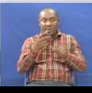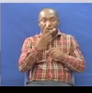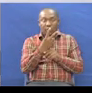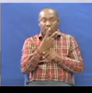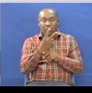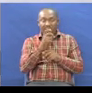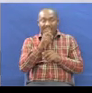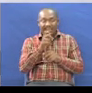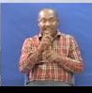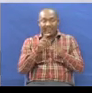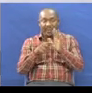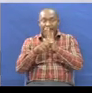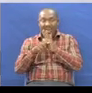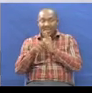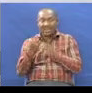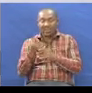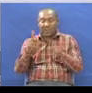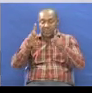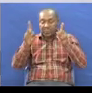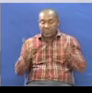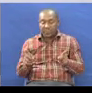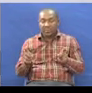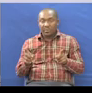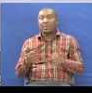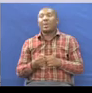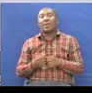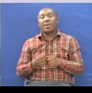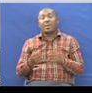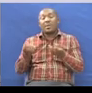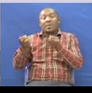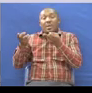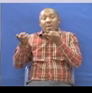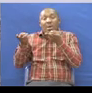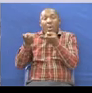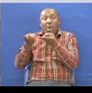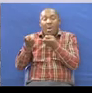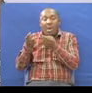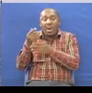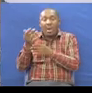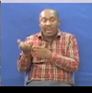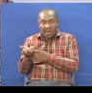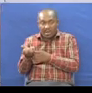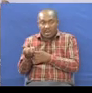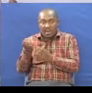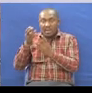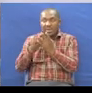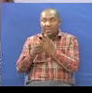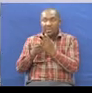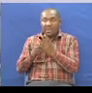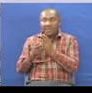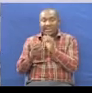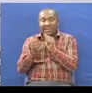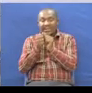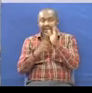16x and 8? It is 8. Take 8 out here. You will have 2x minus 1. This is